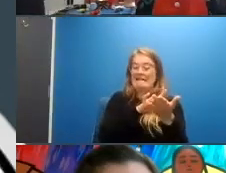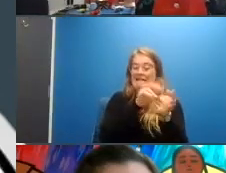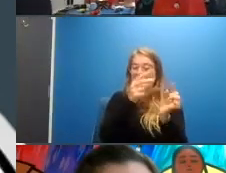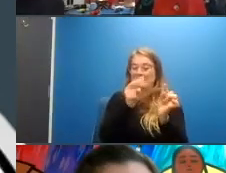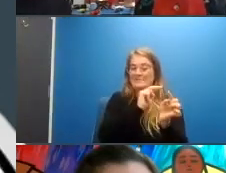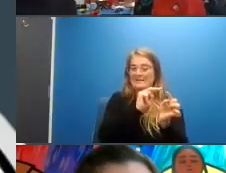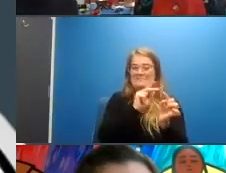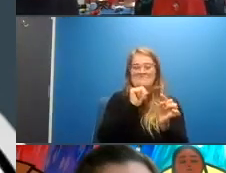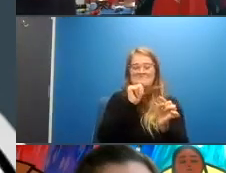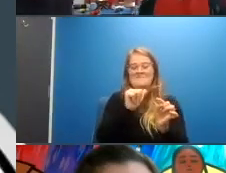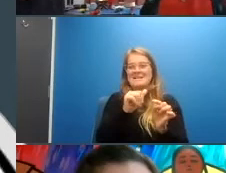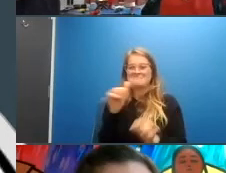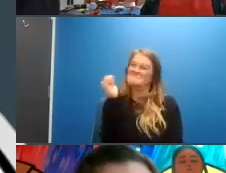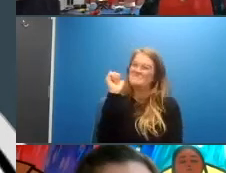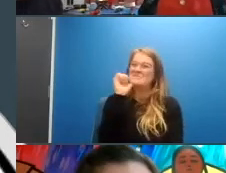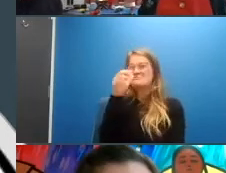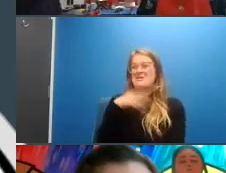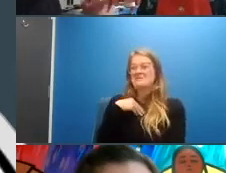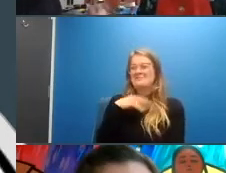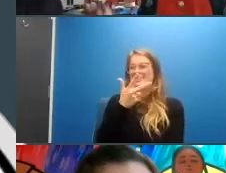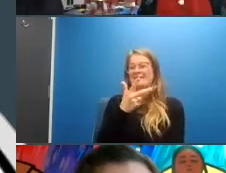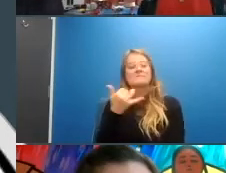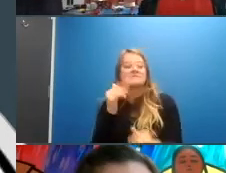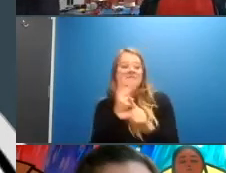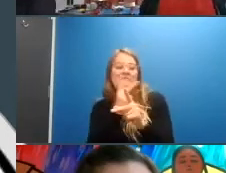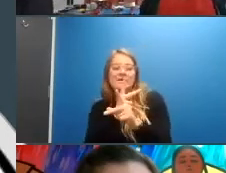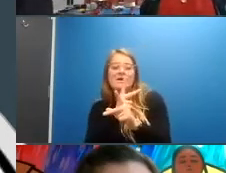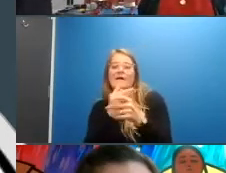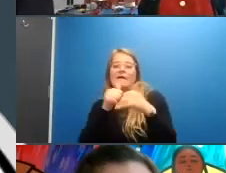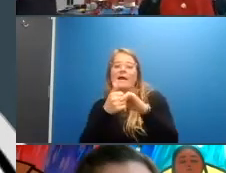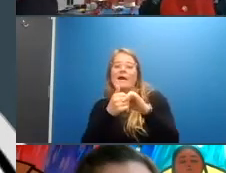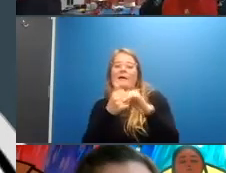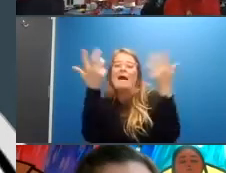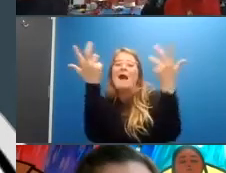but he wouldn't listen. We're still working through things.